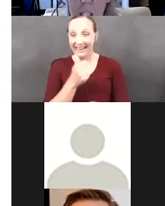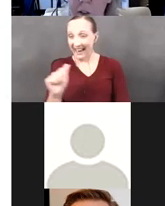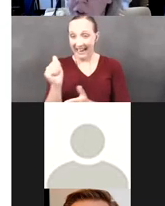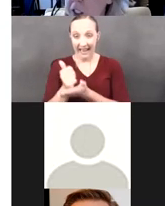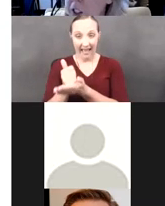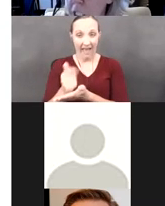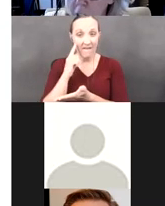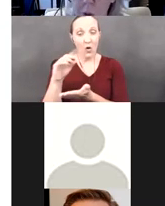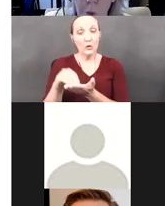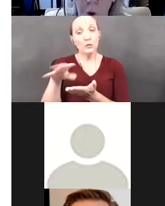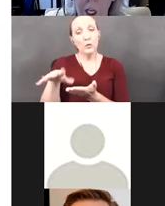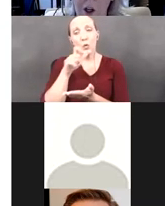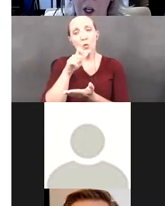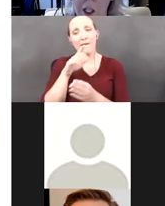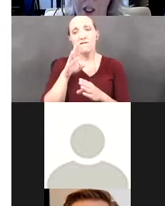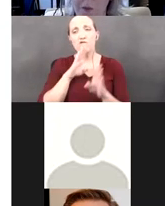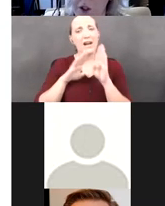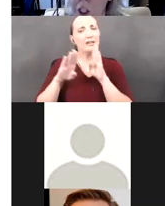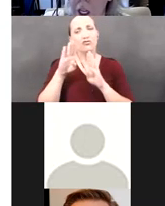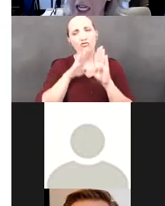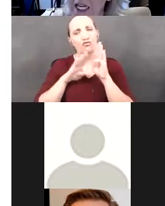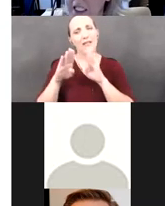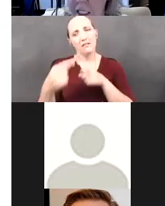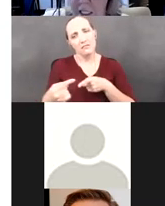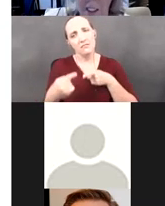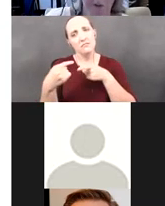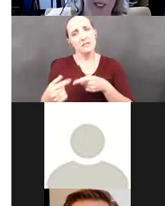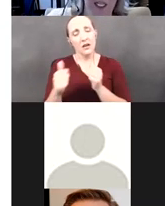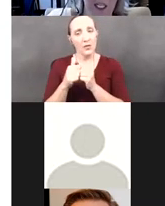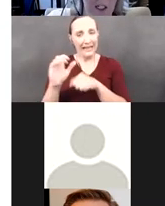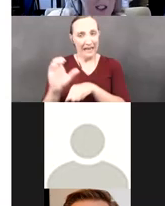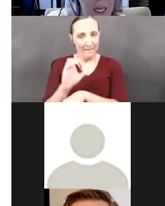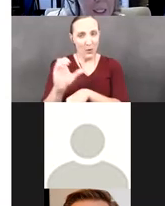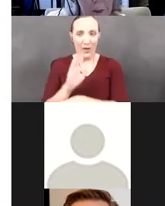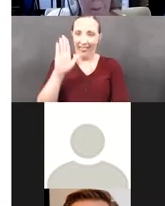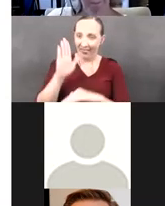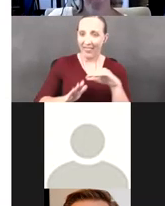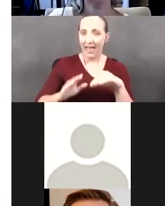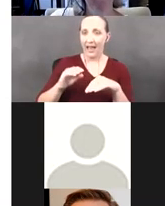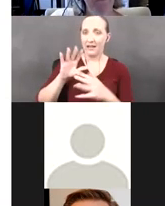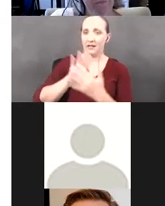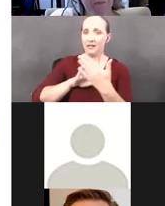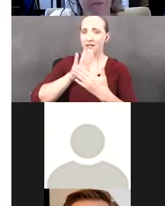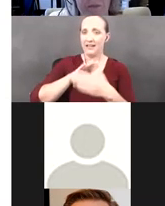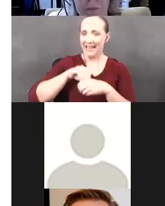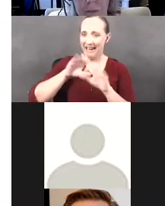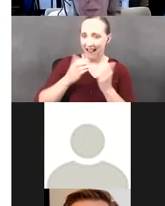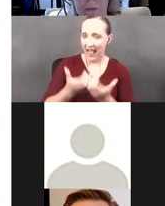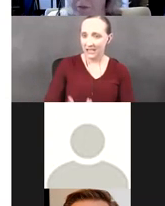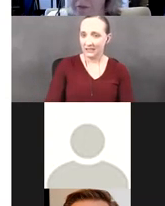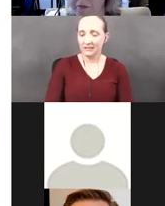that are está getting proporcionando frustrated with ayuda a los working alumnos que se on the están computer frustrando con el instead of trabajo en la being in computadora class? en vez de estar en clase.